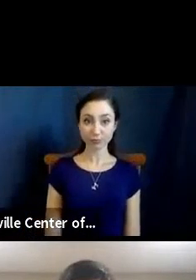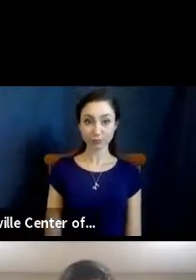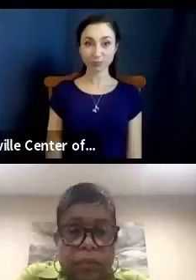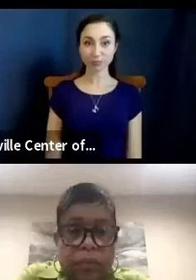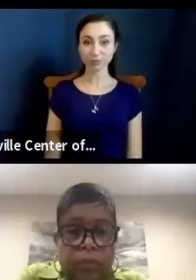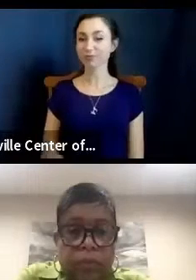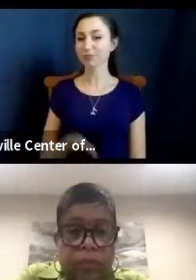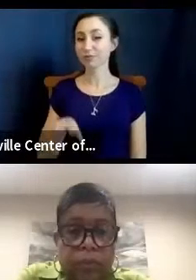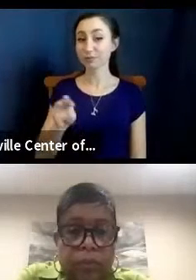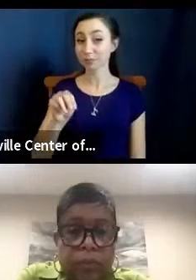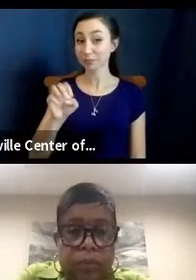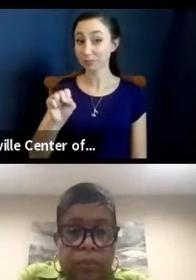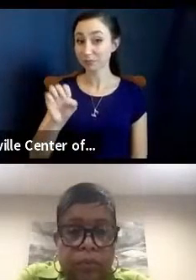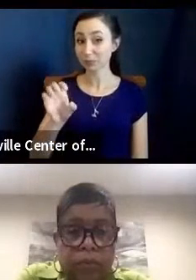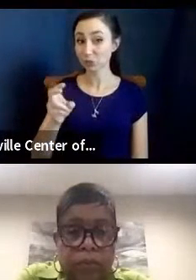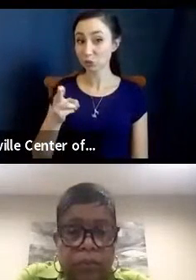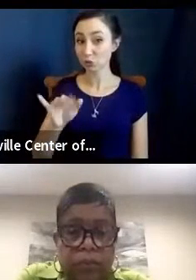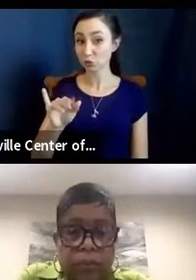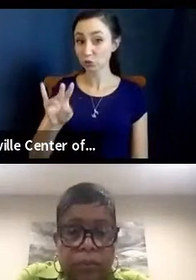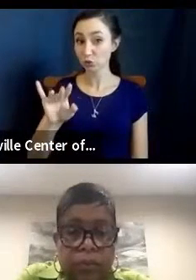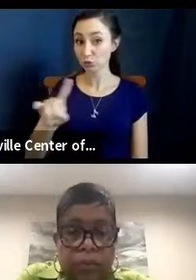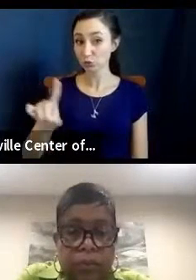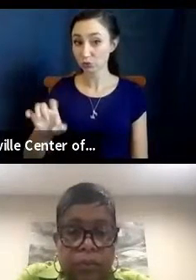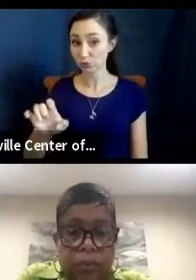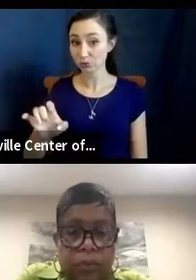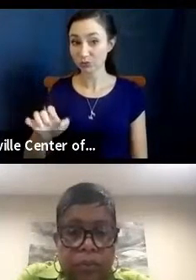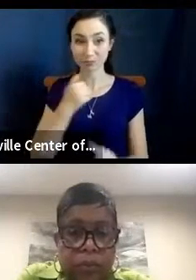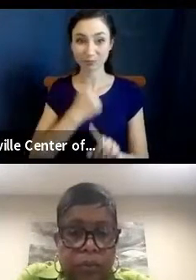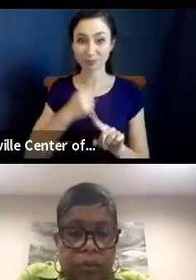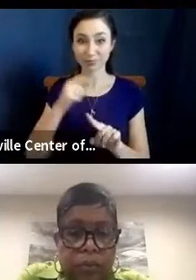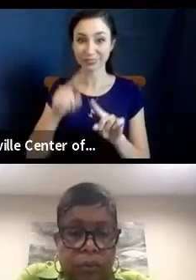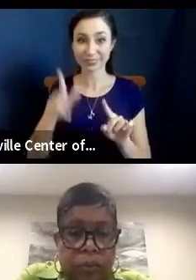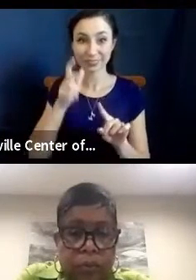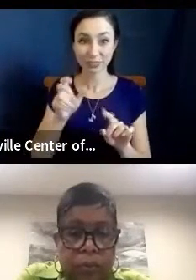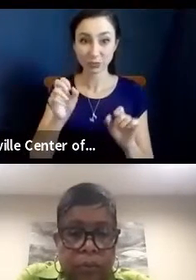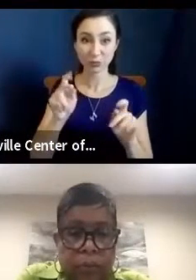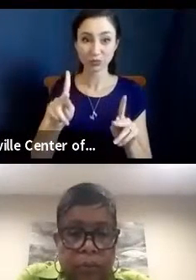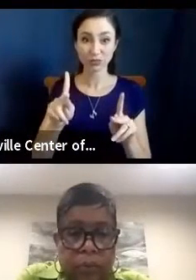Ms. Cruz, if you can hear us, please respond. I'm sorry, I can't hear. Okay.